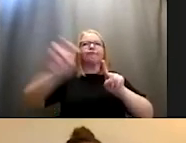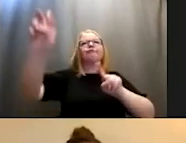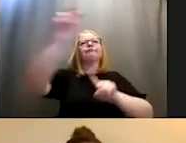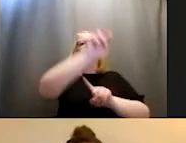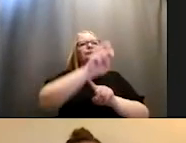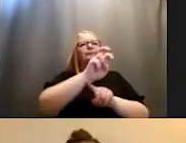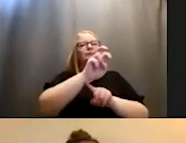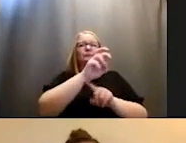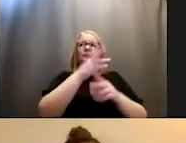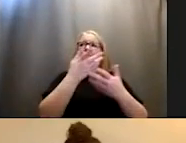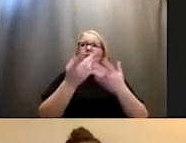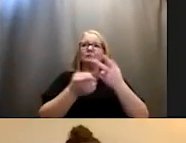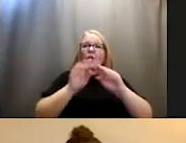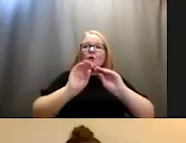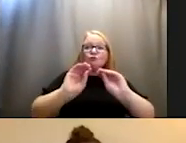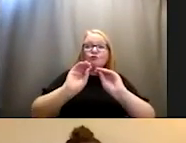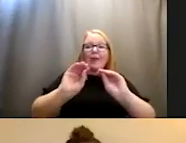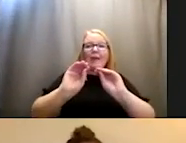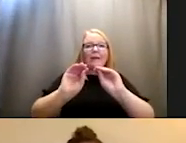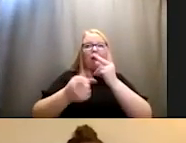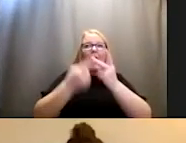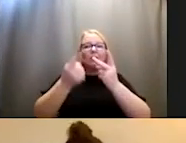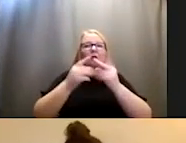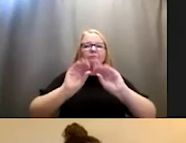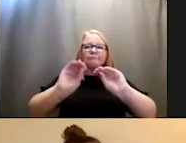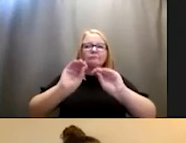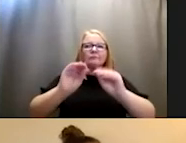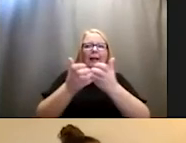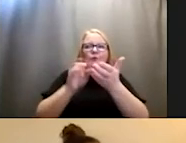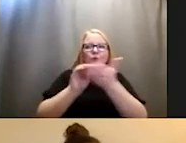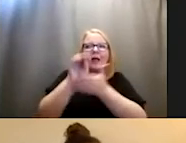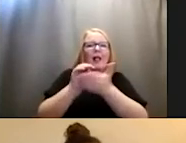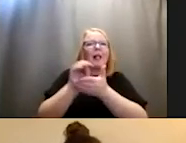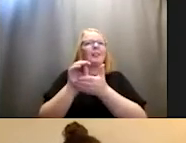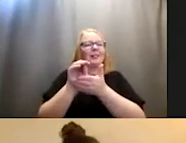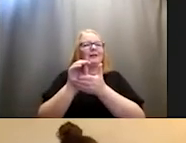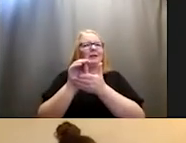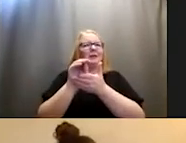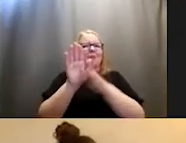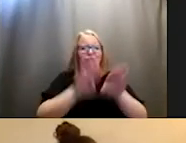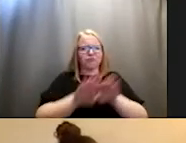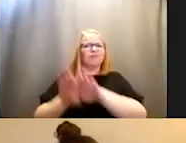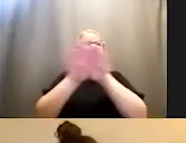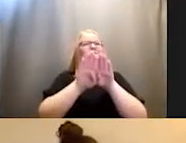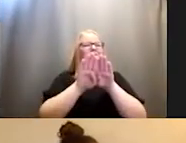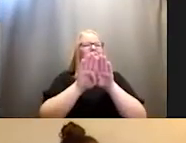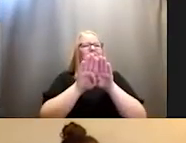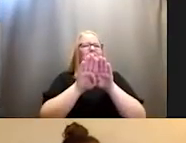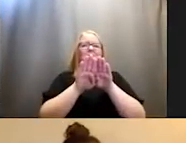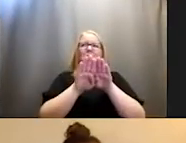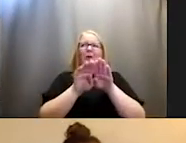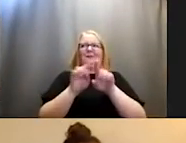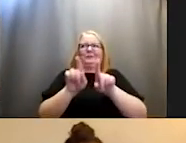up young Quant Cosmetics consultants to sell them. And the whole approach was very, very different from